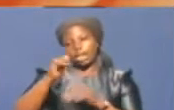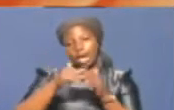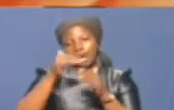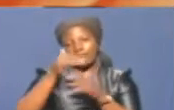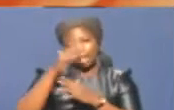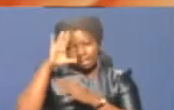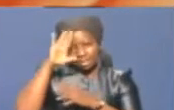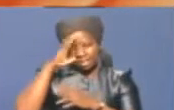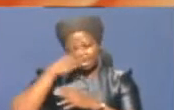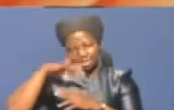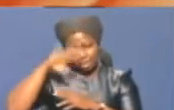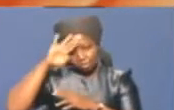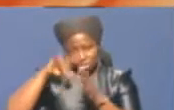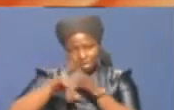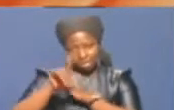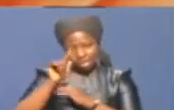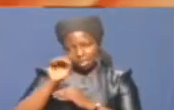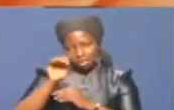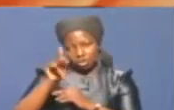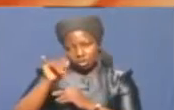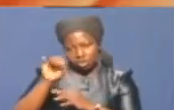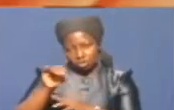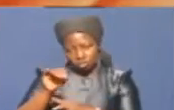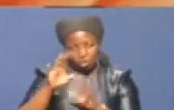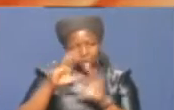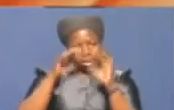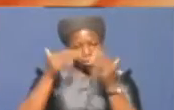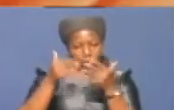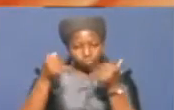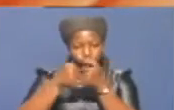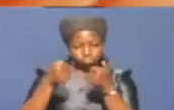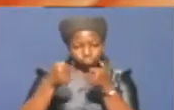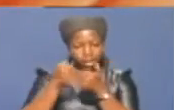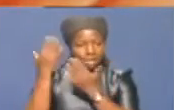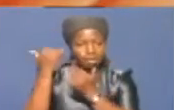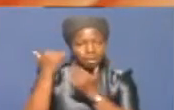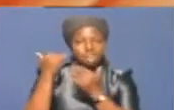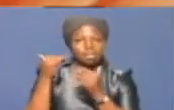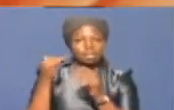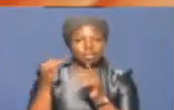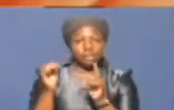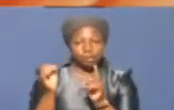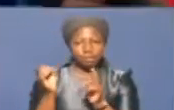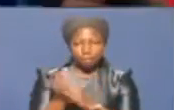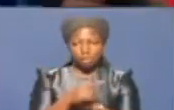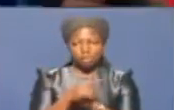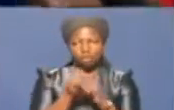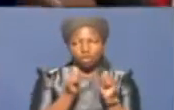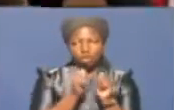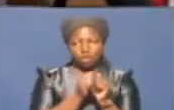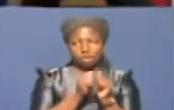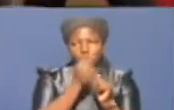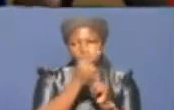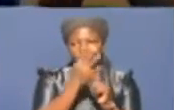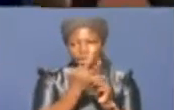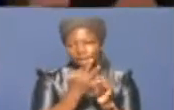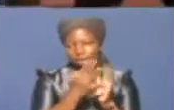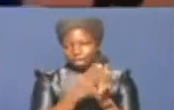Olympic Games. The global showpiece is slated for October 23rd all the way to November 6th.